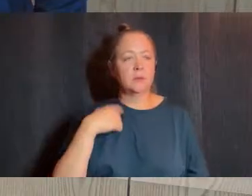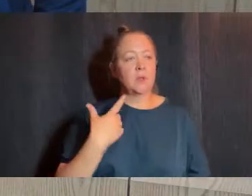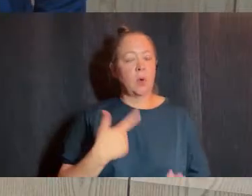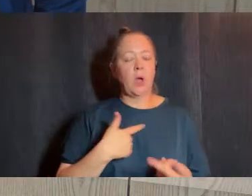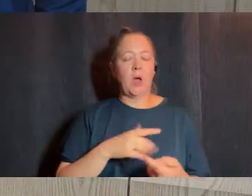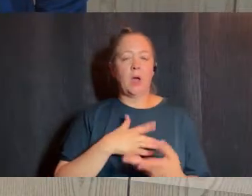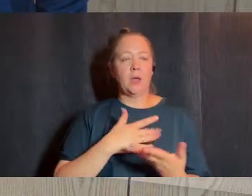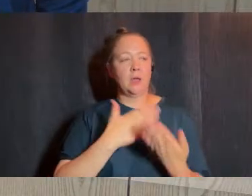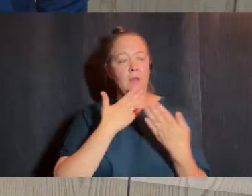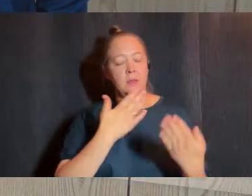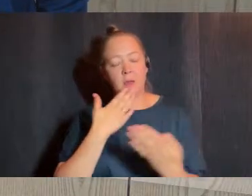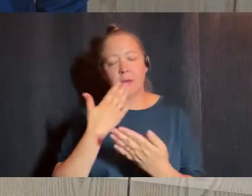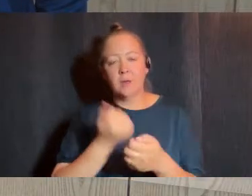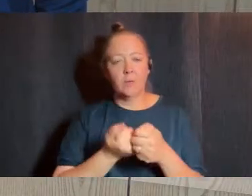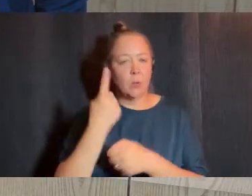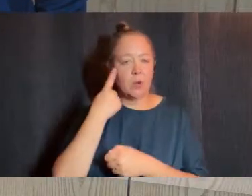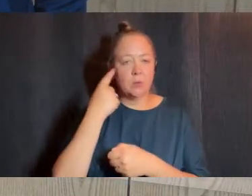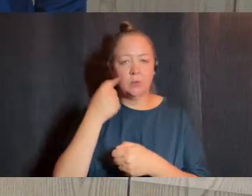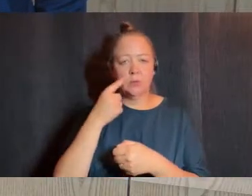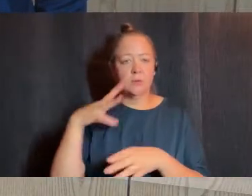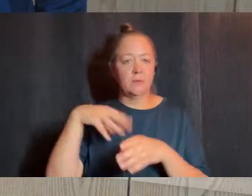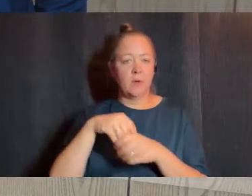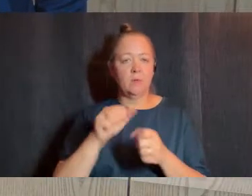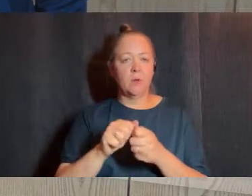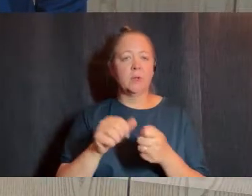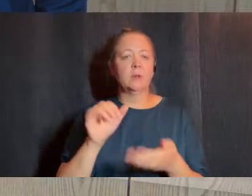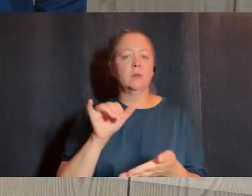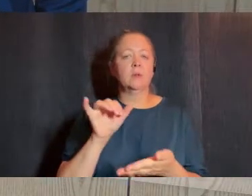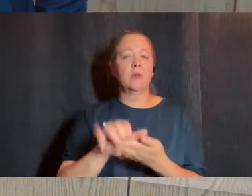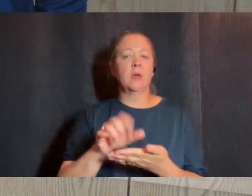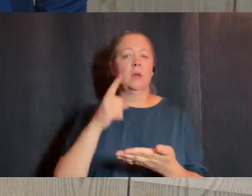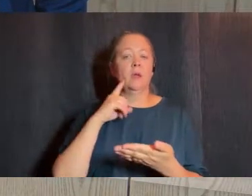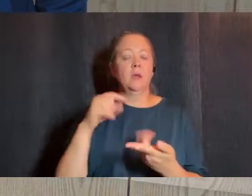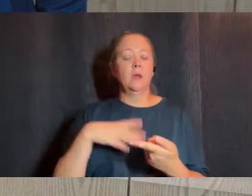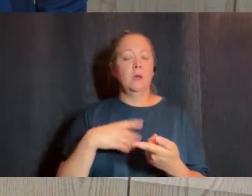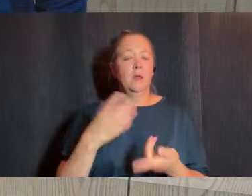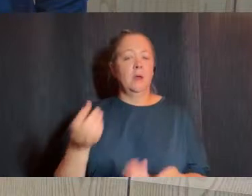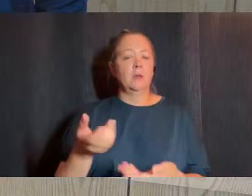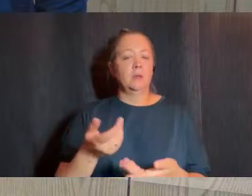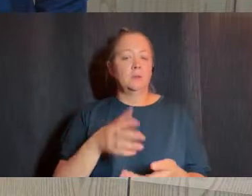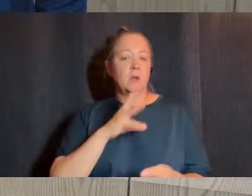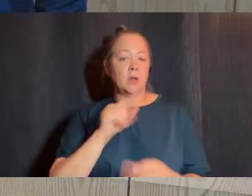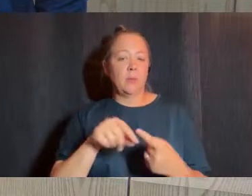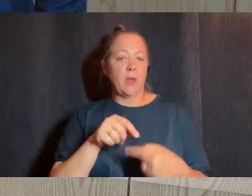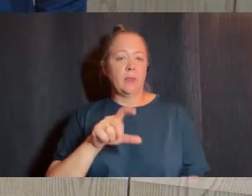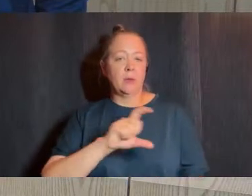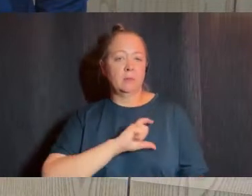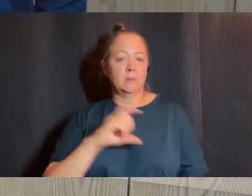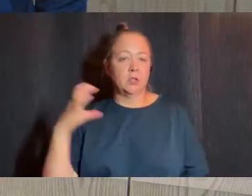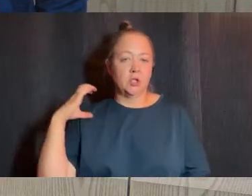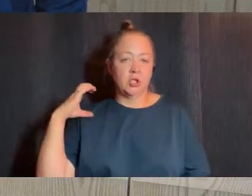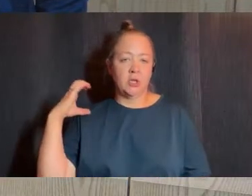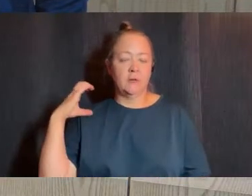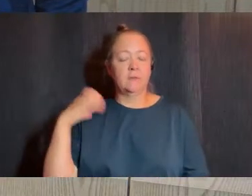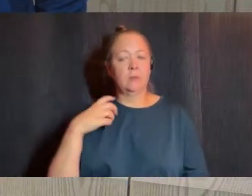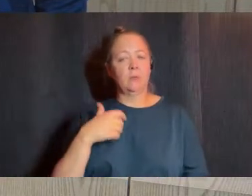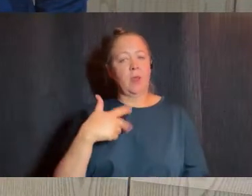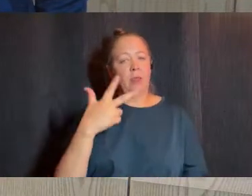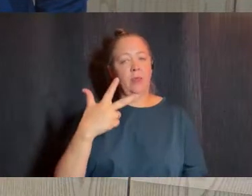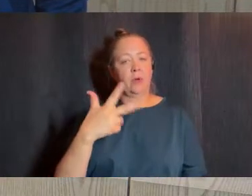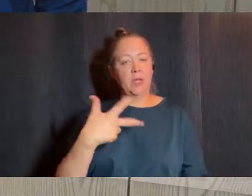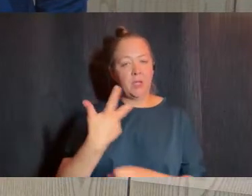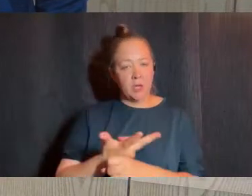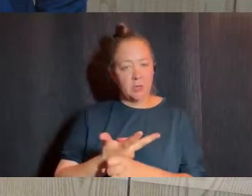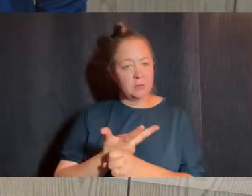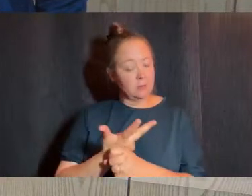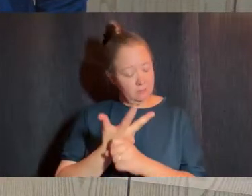that. Speaking of the chief, again, shout out 3 years, sir, that you have been here. And I tell Mr. Galloway all the time, that's